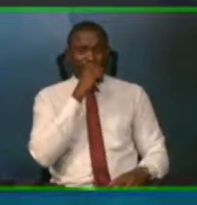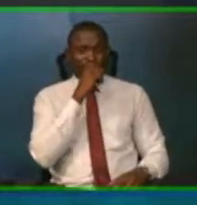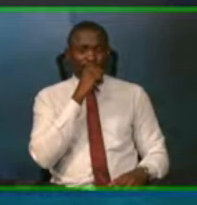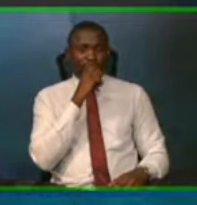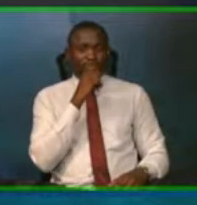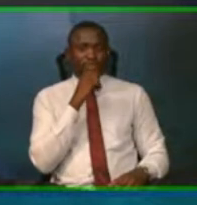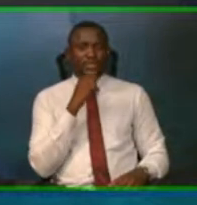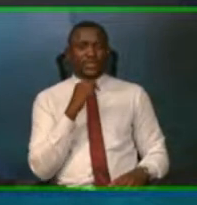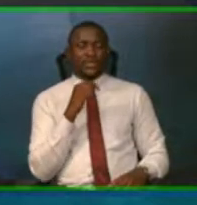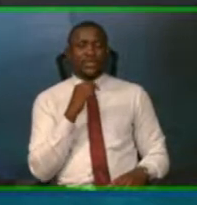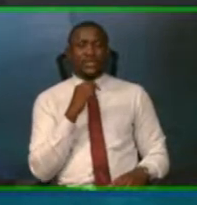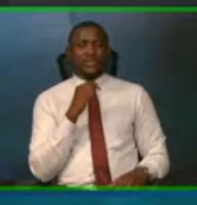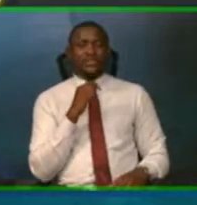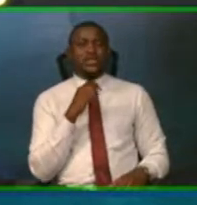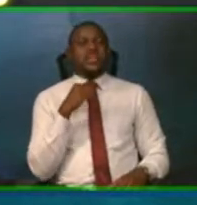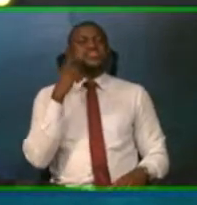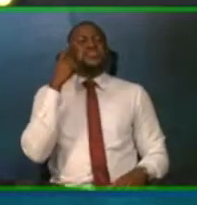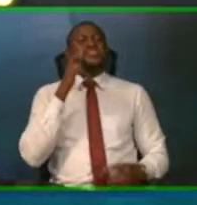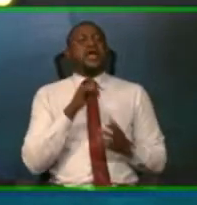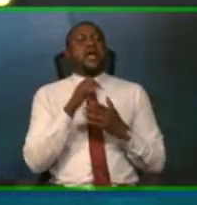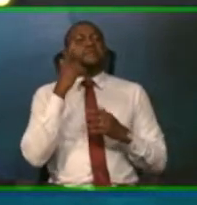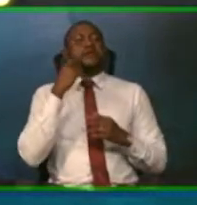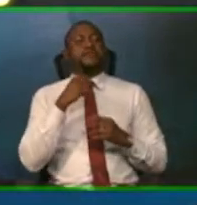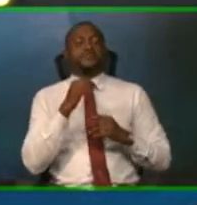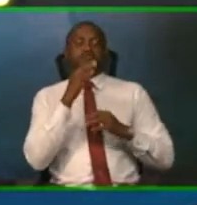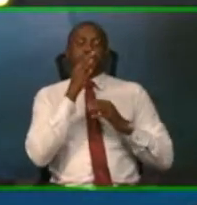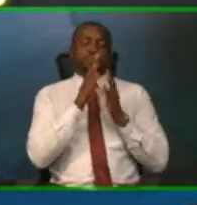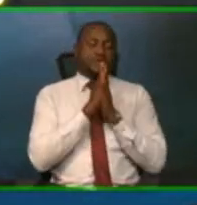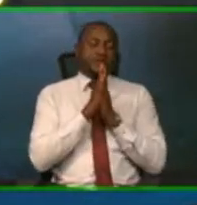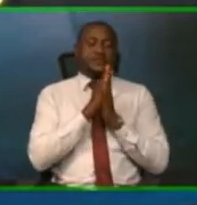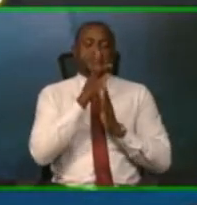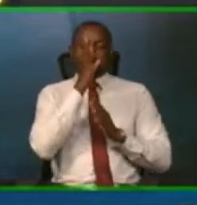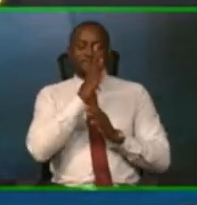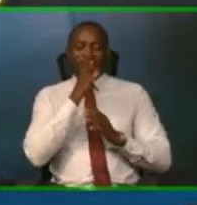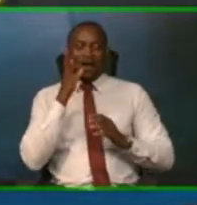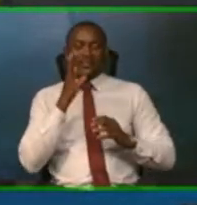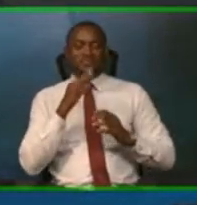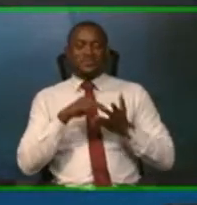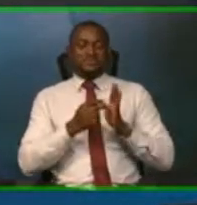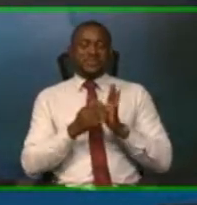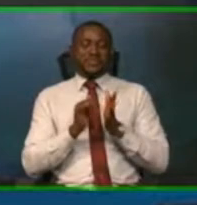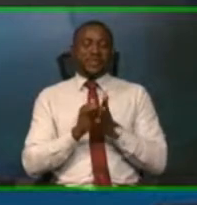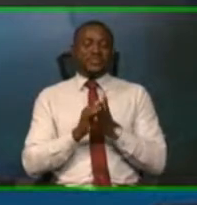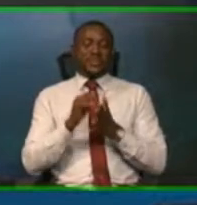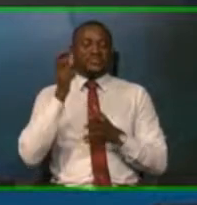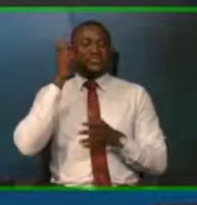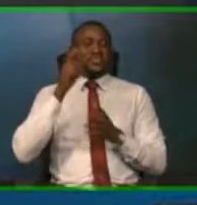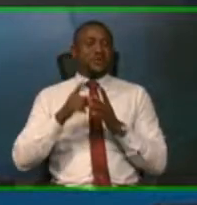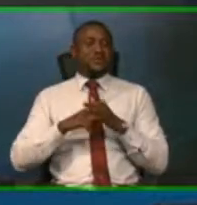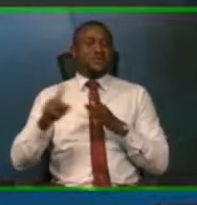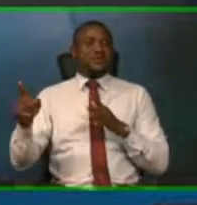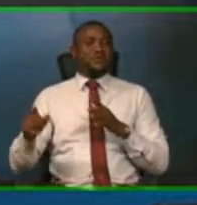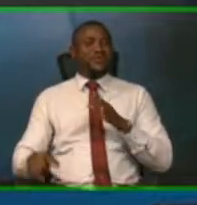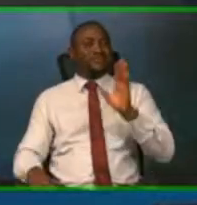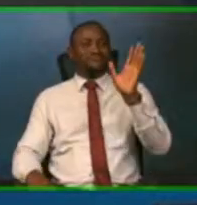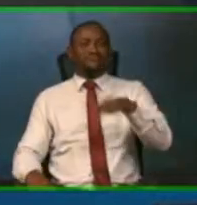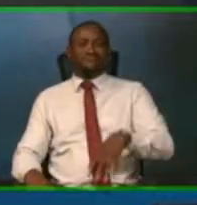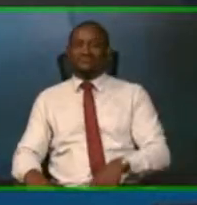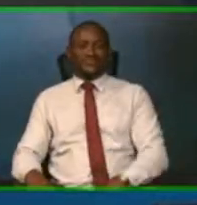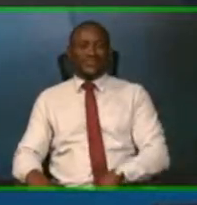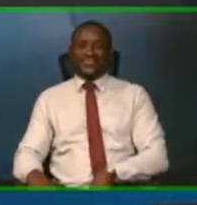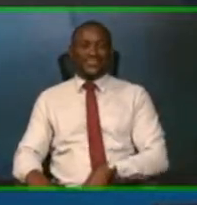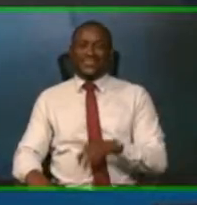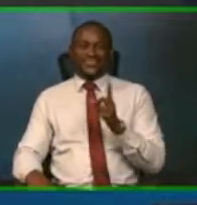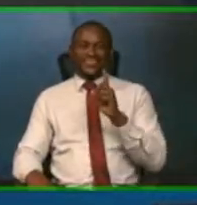The make-believe that just because you are praying and fasting, arbitrarily Satan will run away is just a consolation. Believe